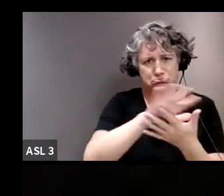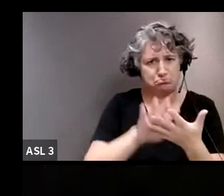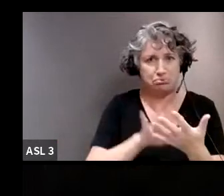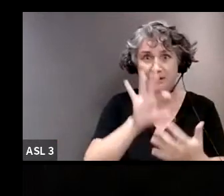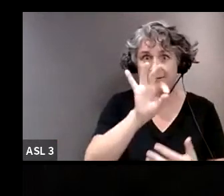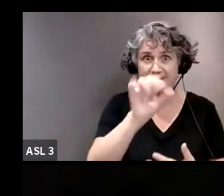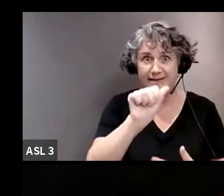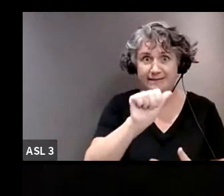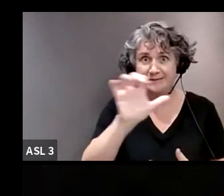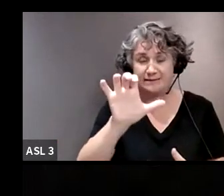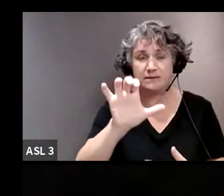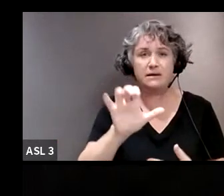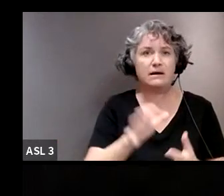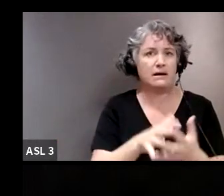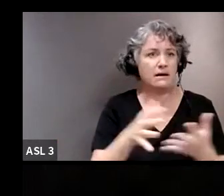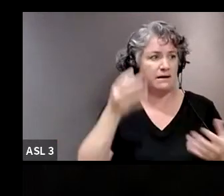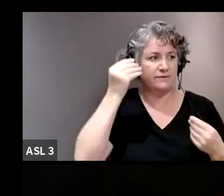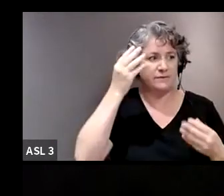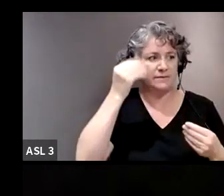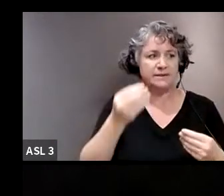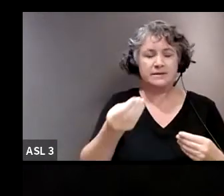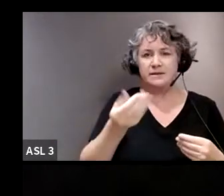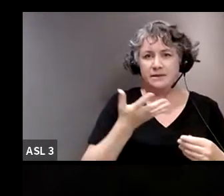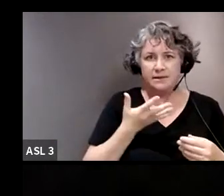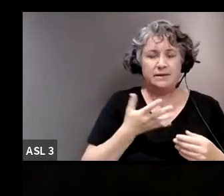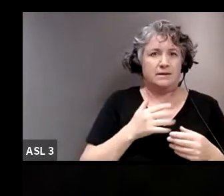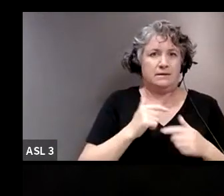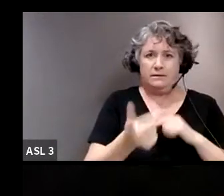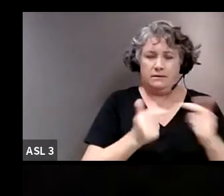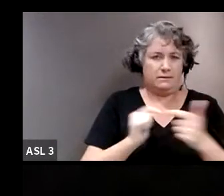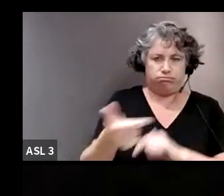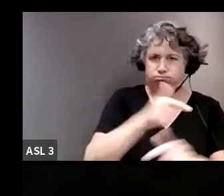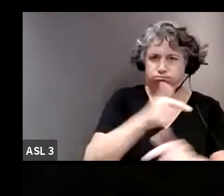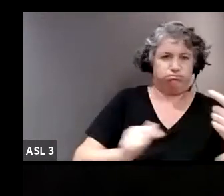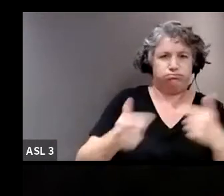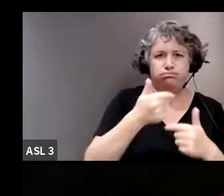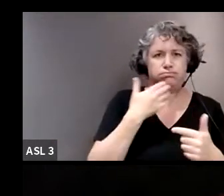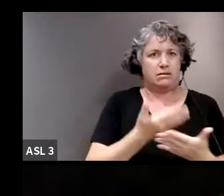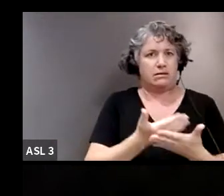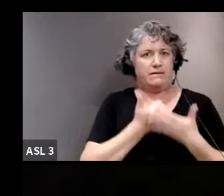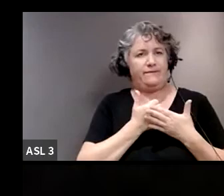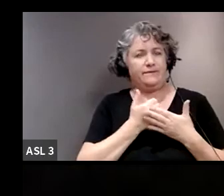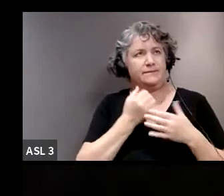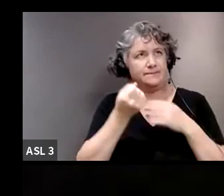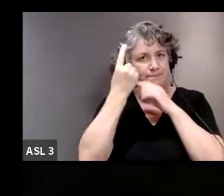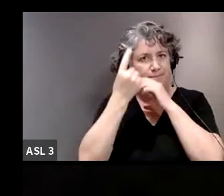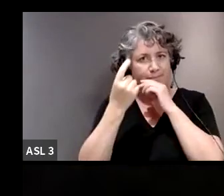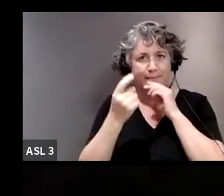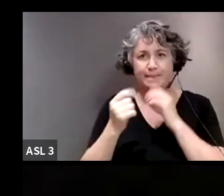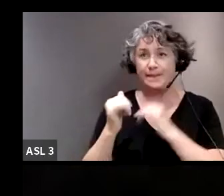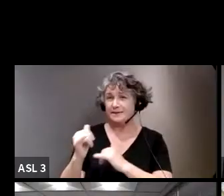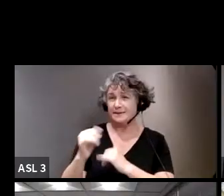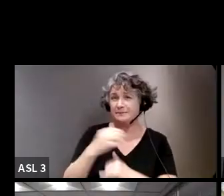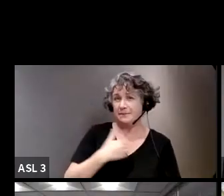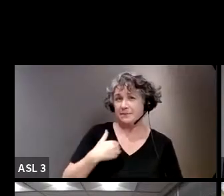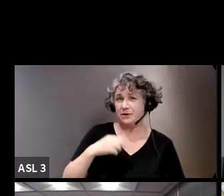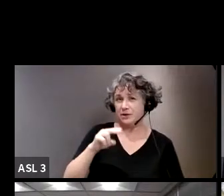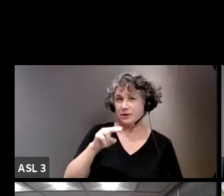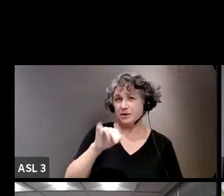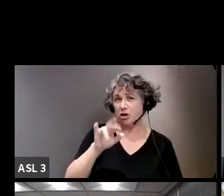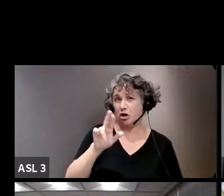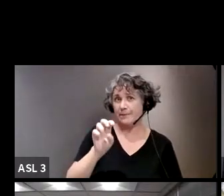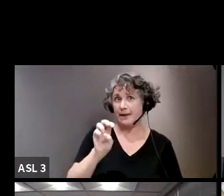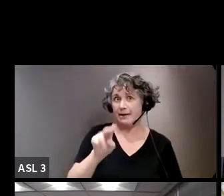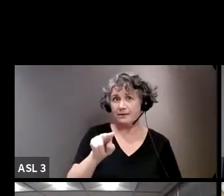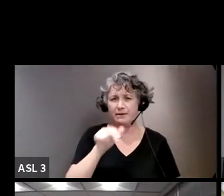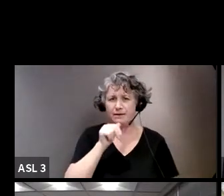been a lot of information going back and forth and has been very helpful like member nerman i'm not a member of the fac but